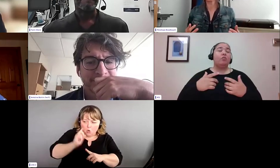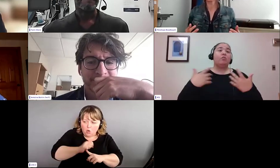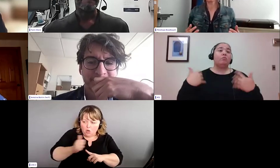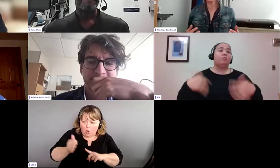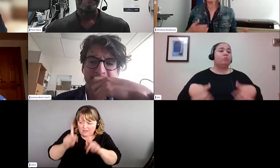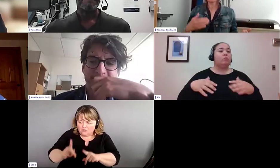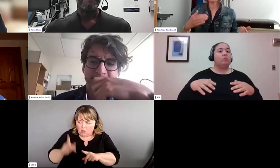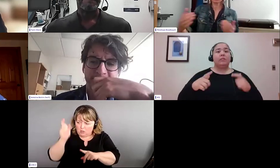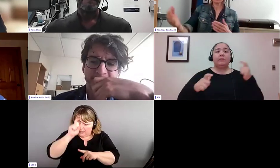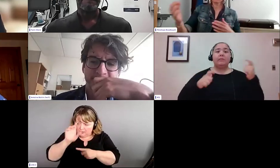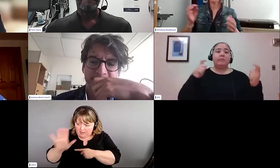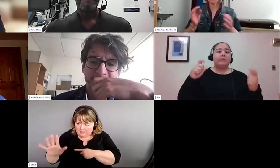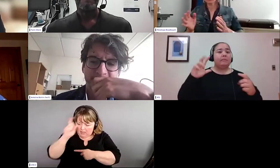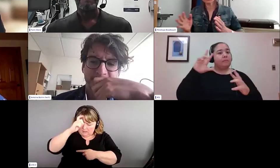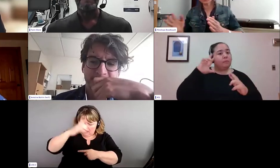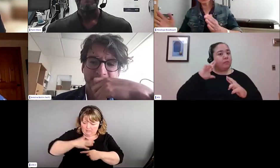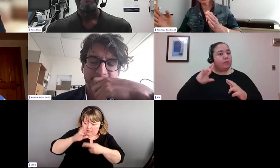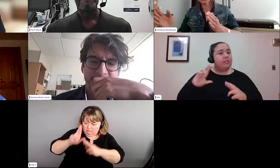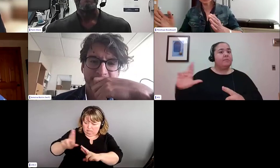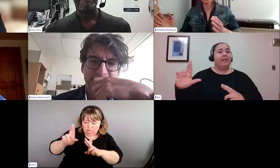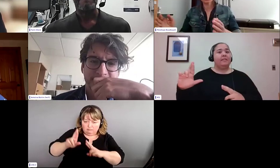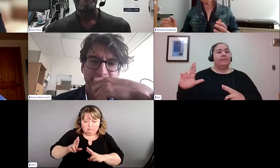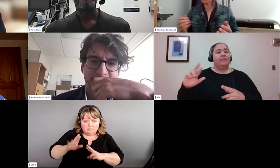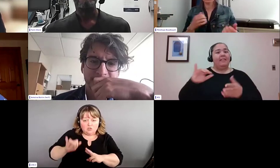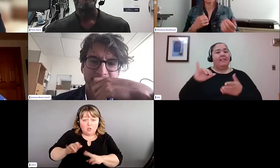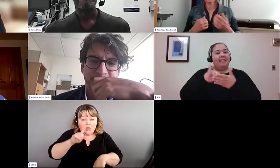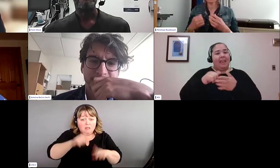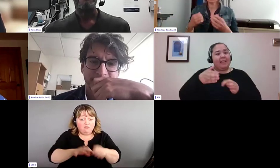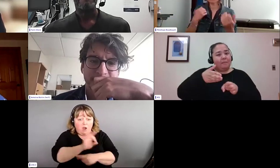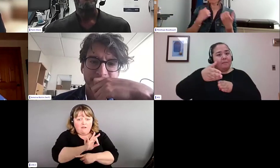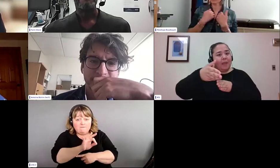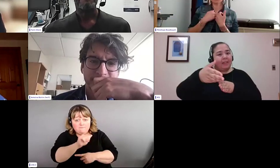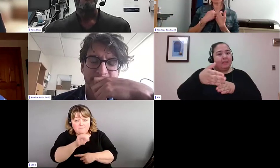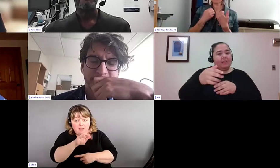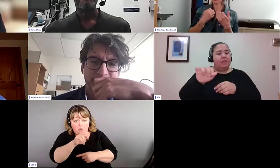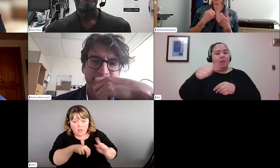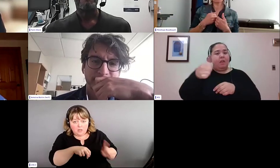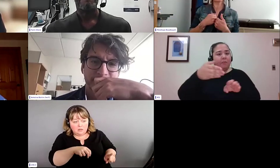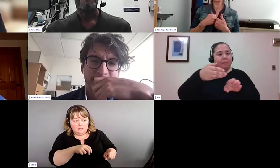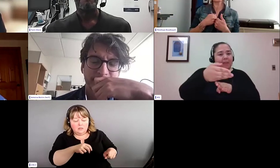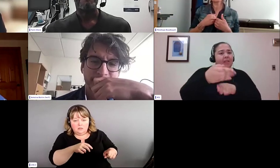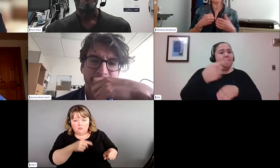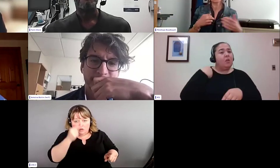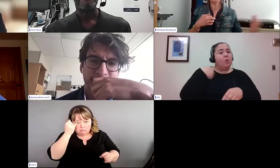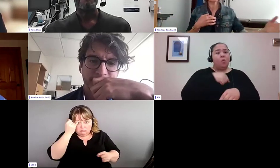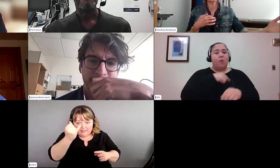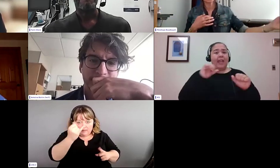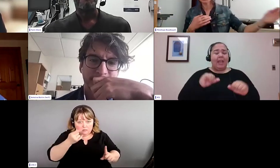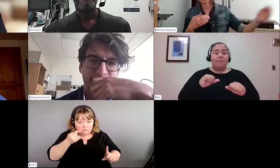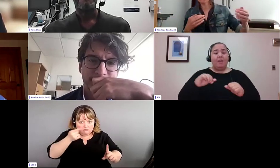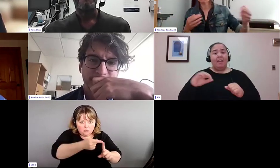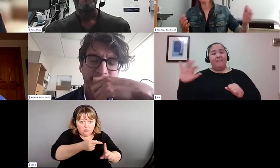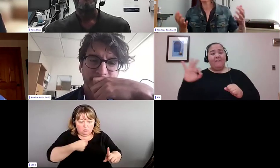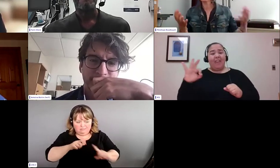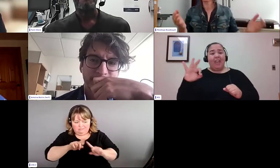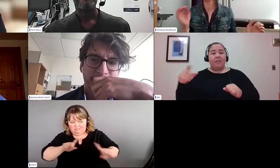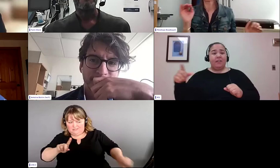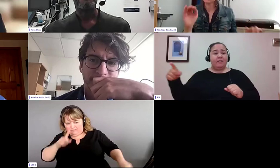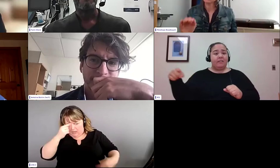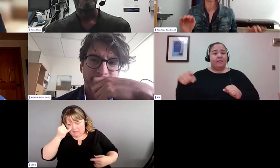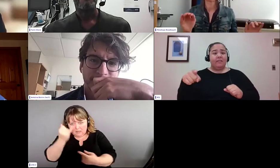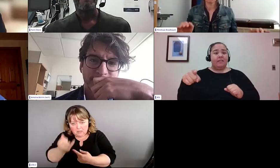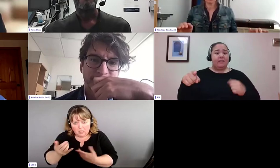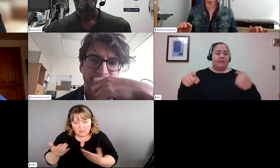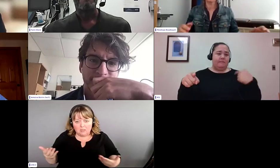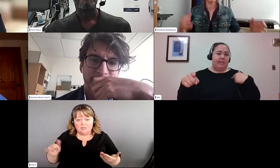of the pathway of the other means that we're able, sometimes Farron goes in a direction, and for me, I would have a